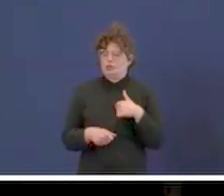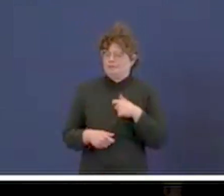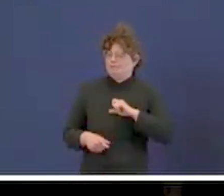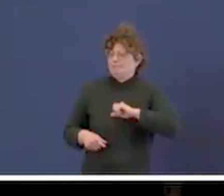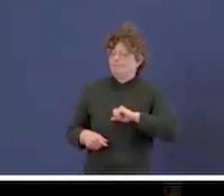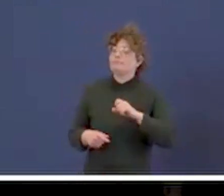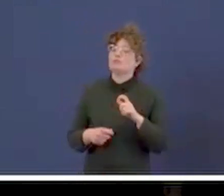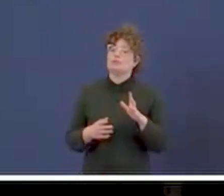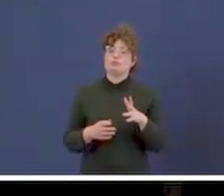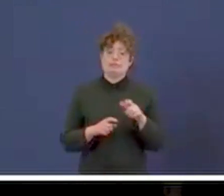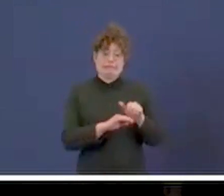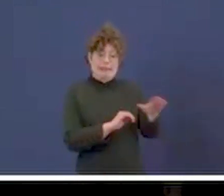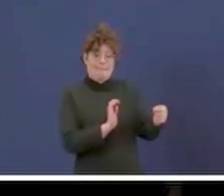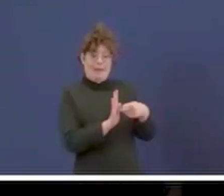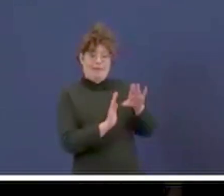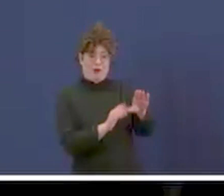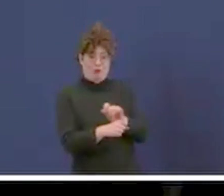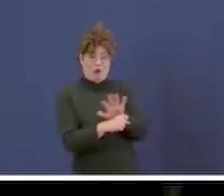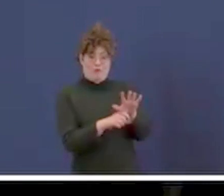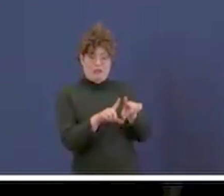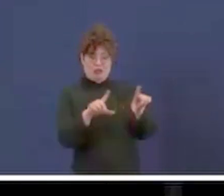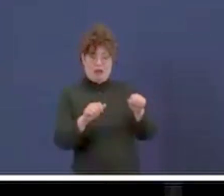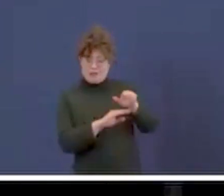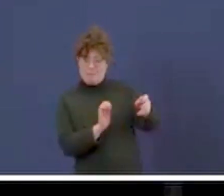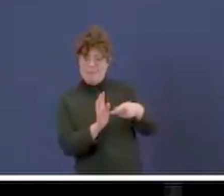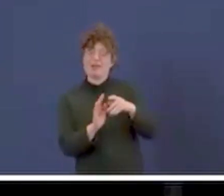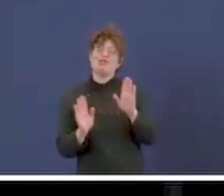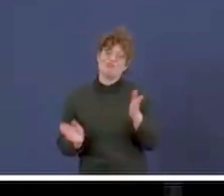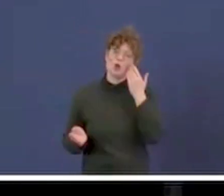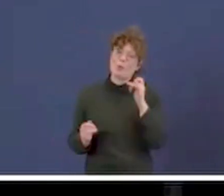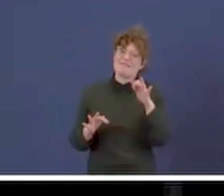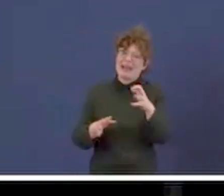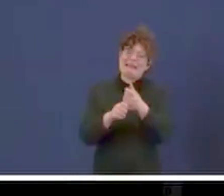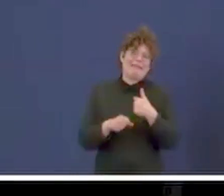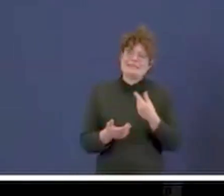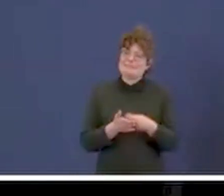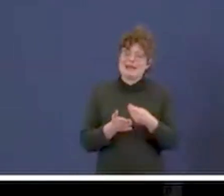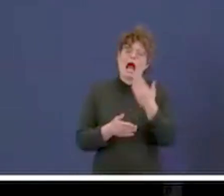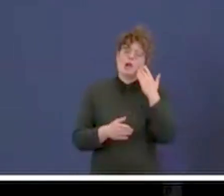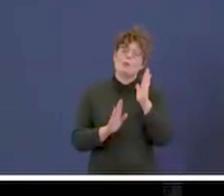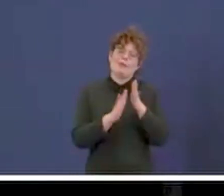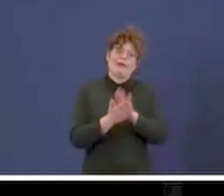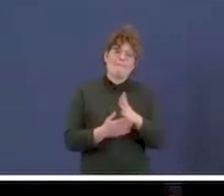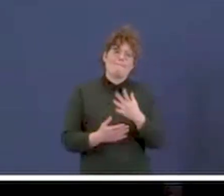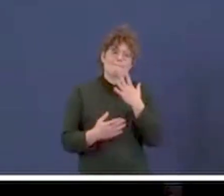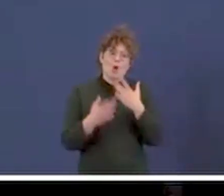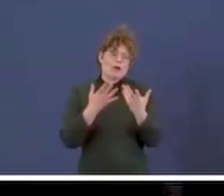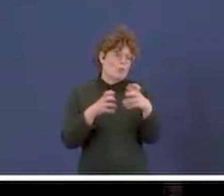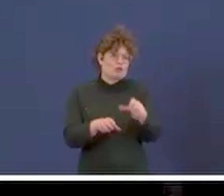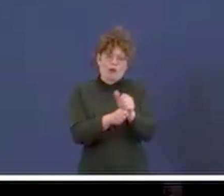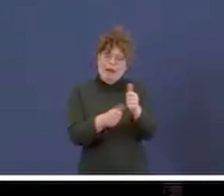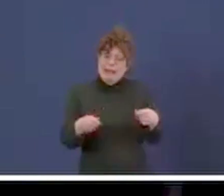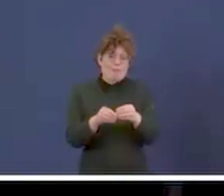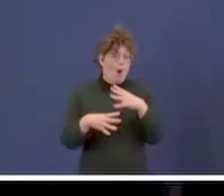who sent back their COVID check and said, you know, if I get this money, I just know I am just not going to want to work anymore. I'm